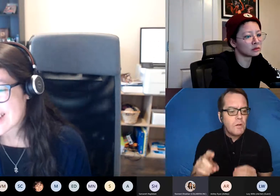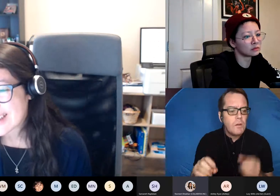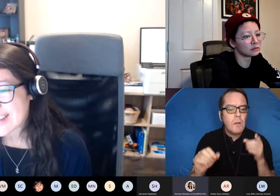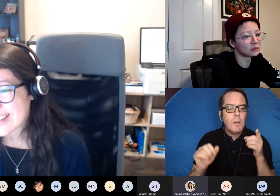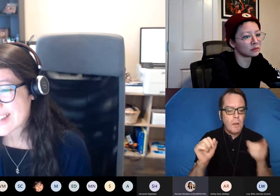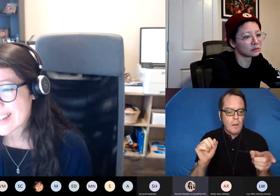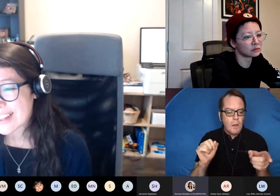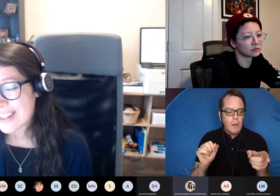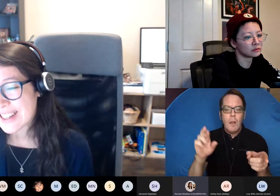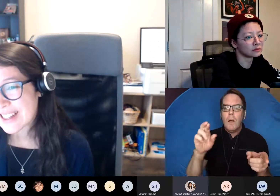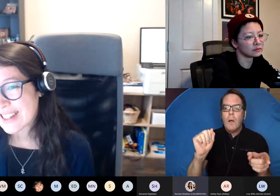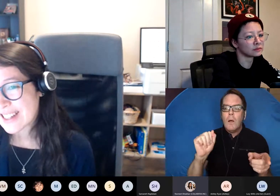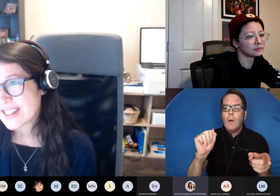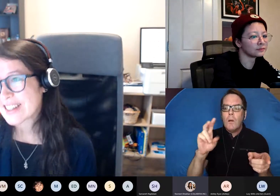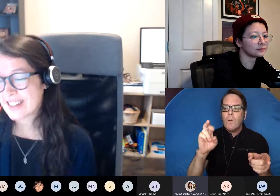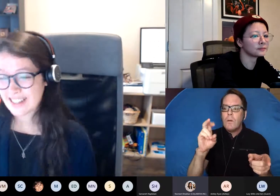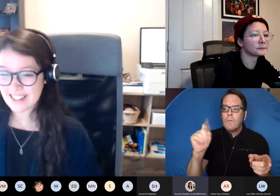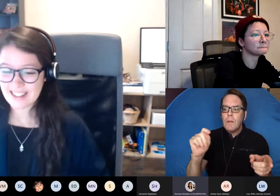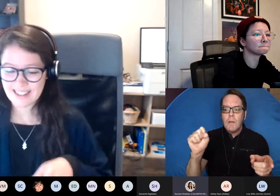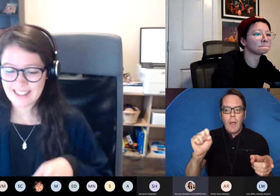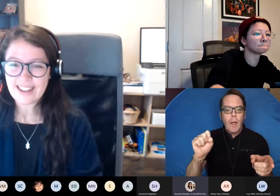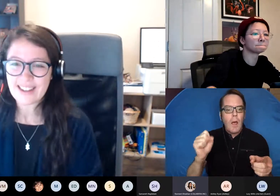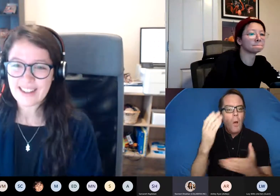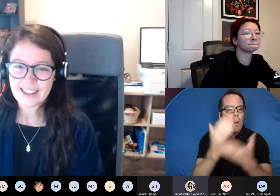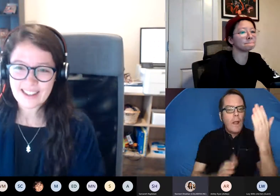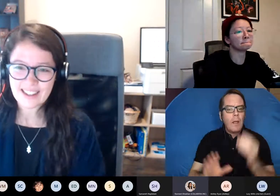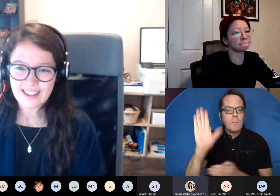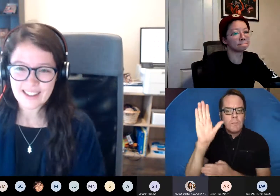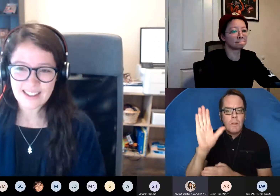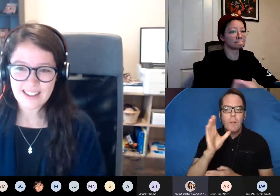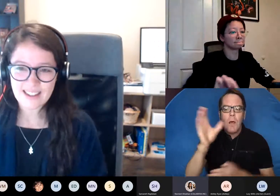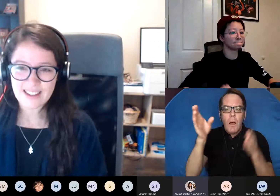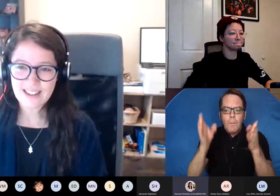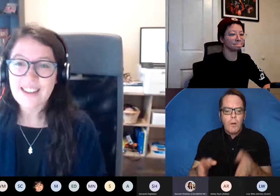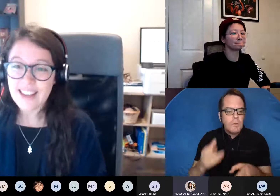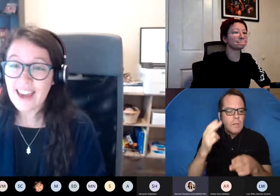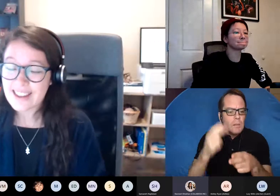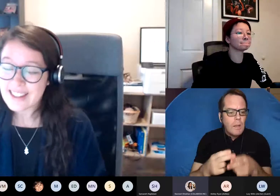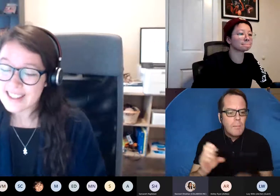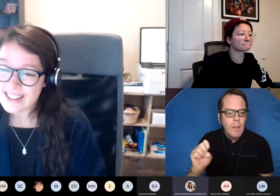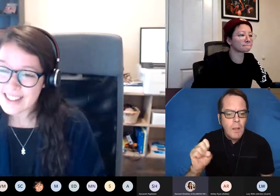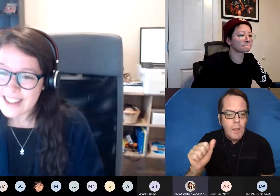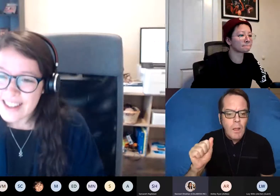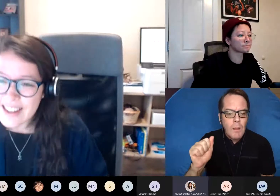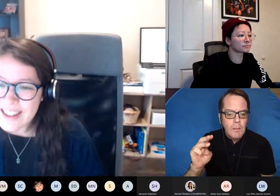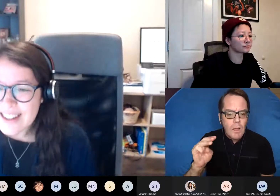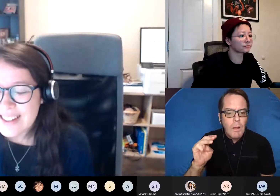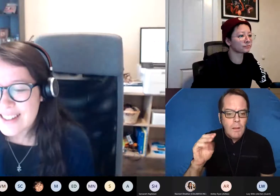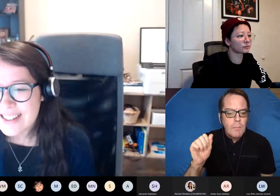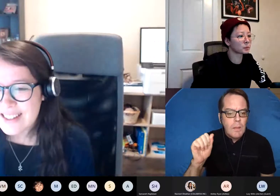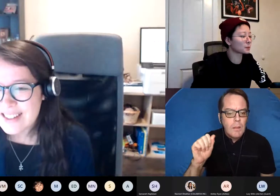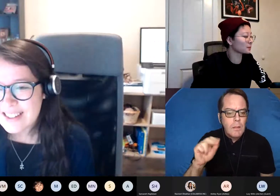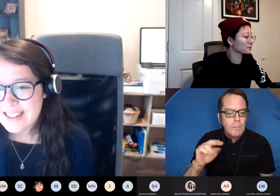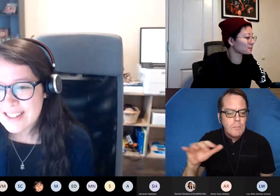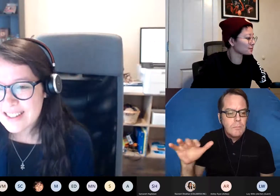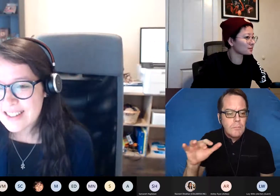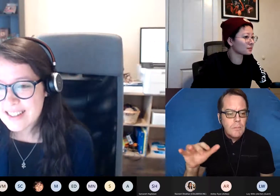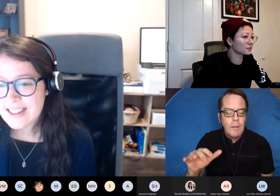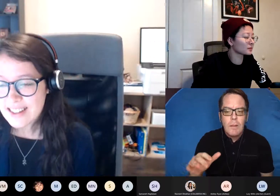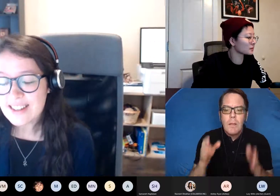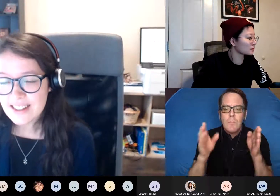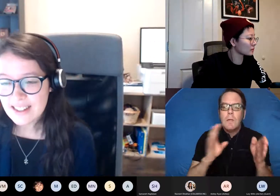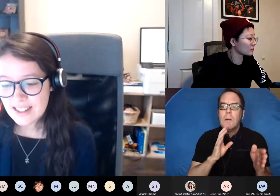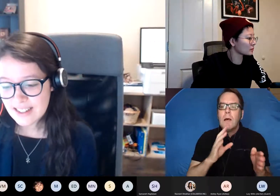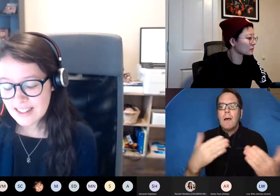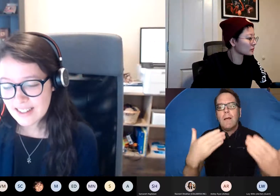a, the hand was up by a lady called Samane. Yes, there you are. Yes. Thanks for a